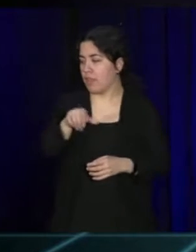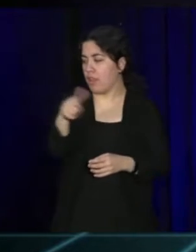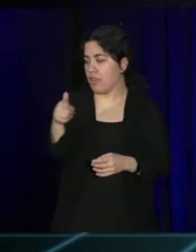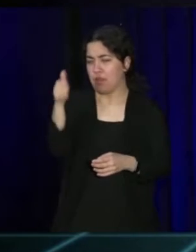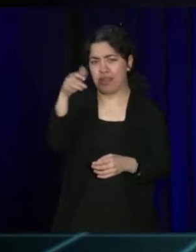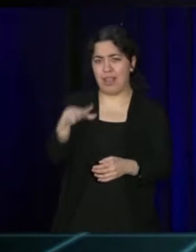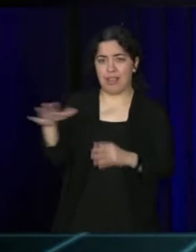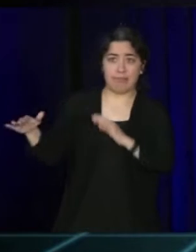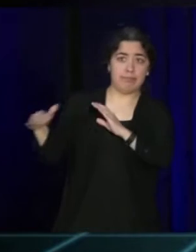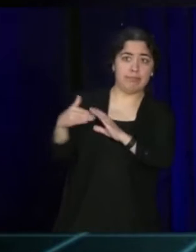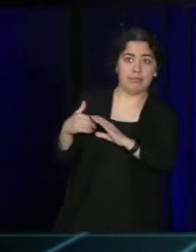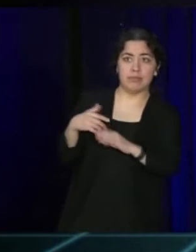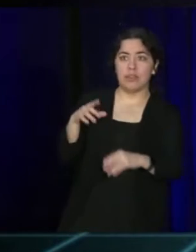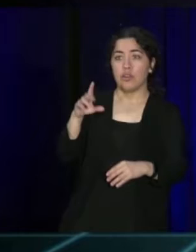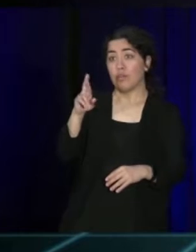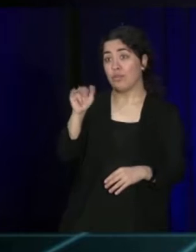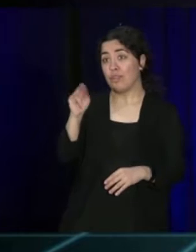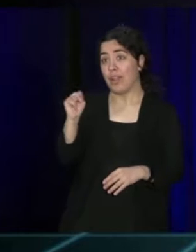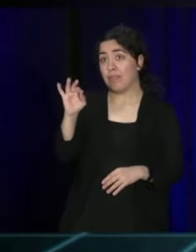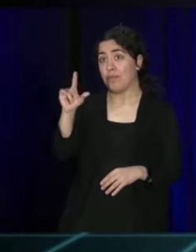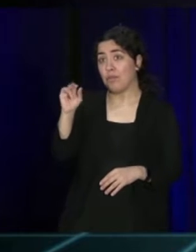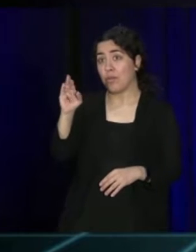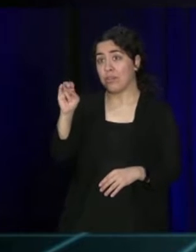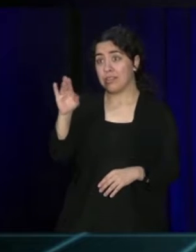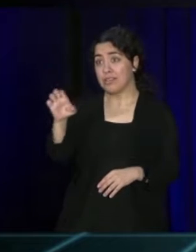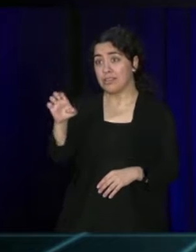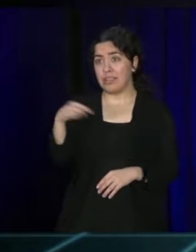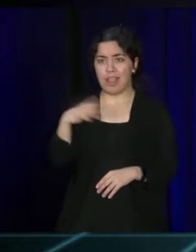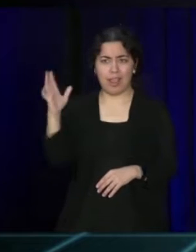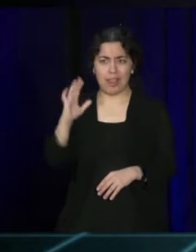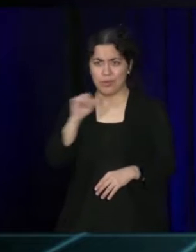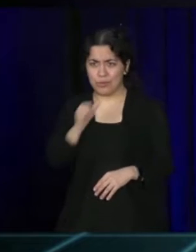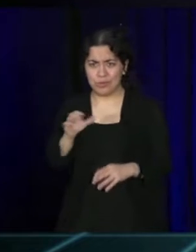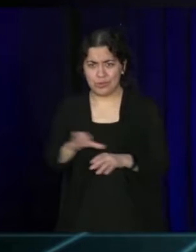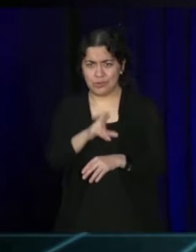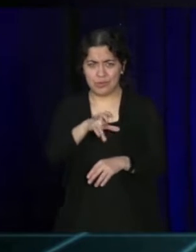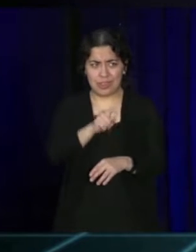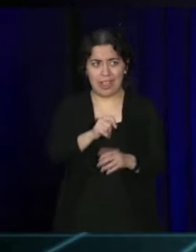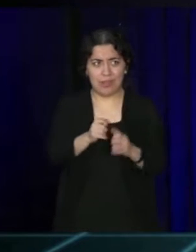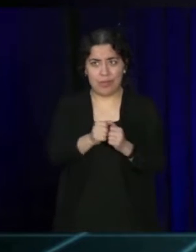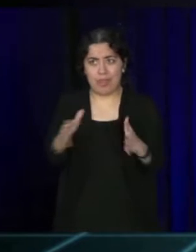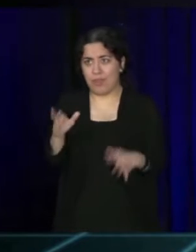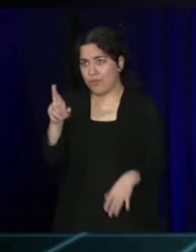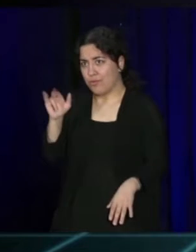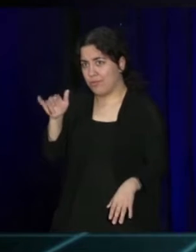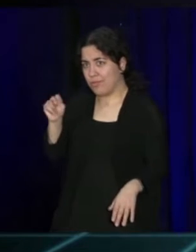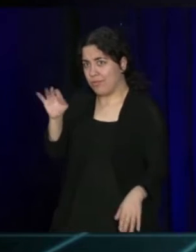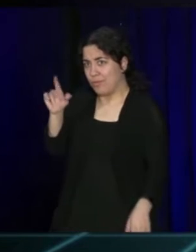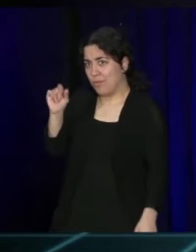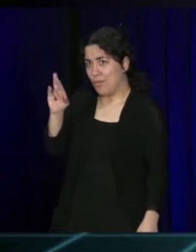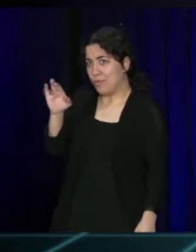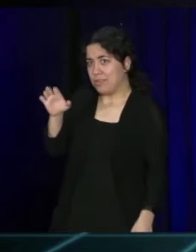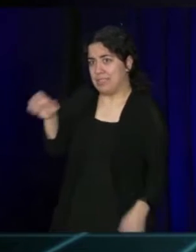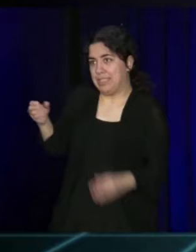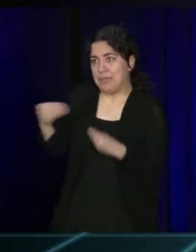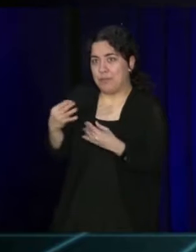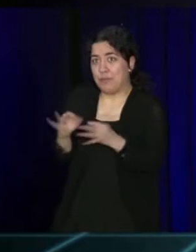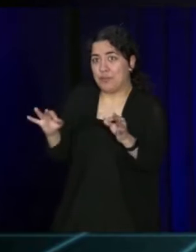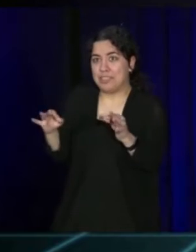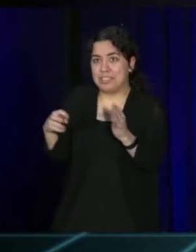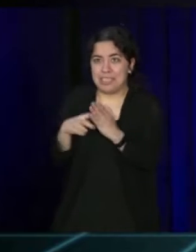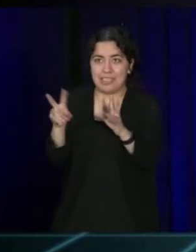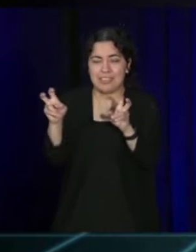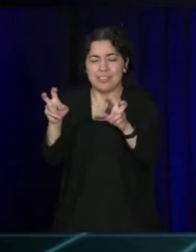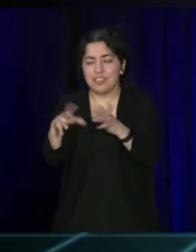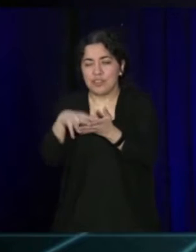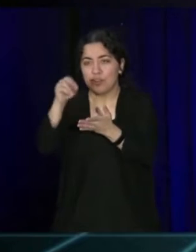as well. Ryan Florence, I would not be doing React without Ryan Florence. He gave me a free ticket to learn React training.